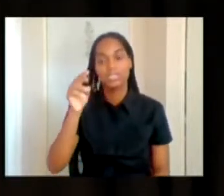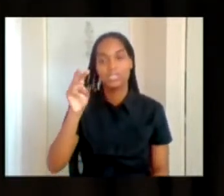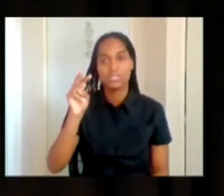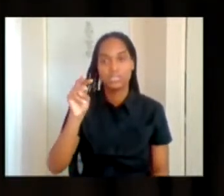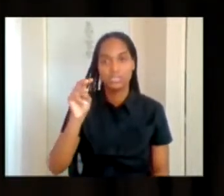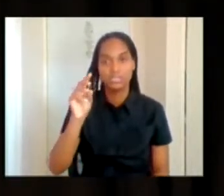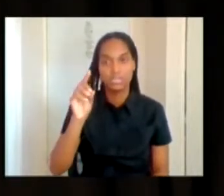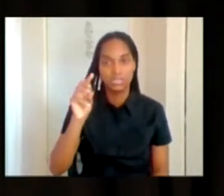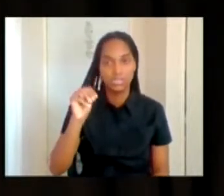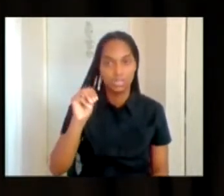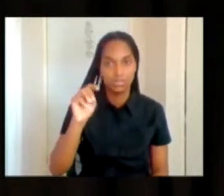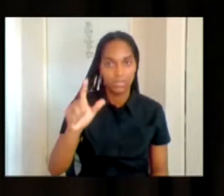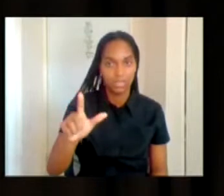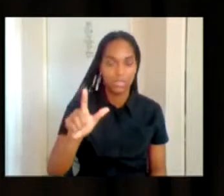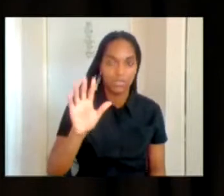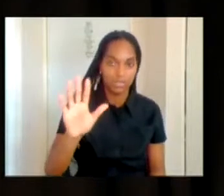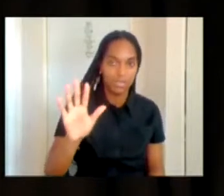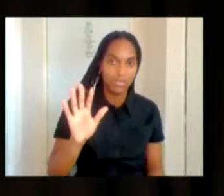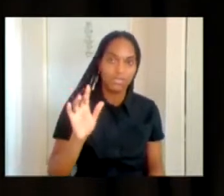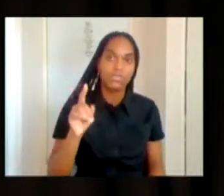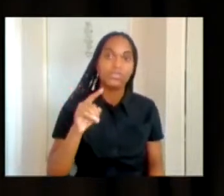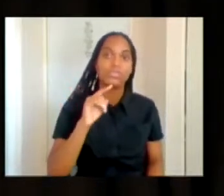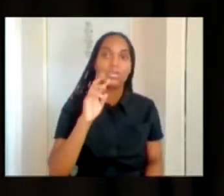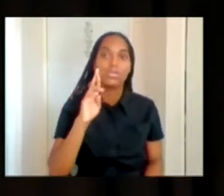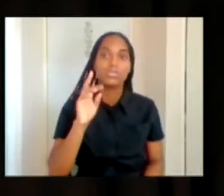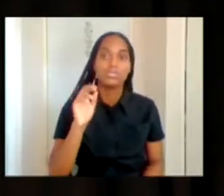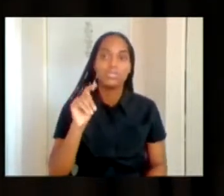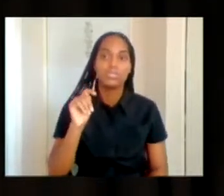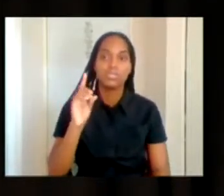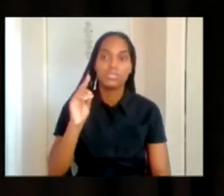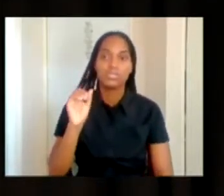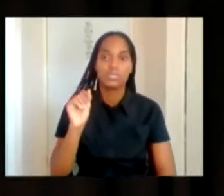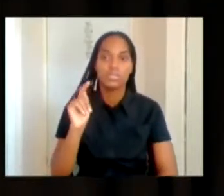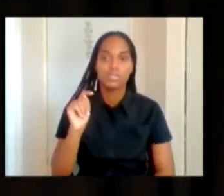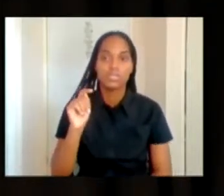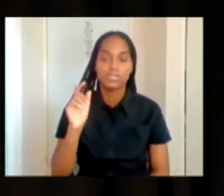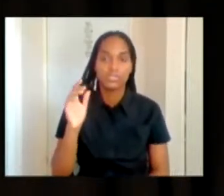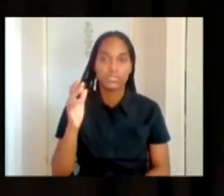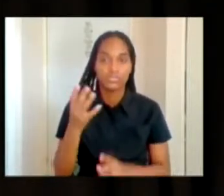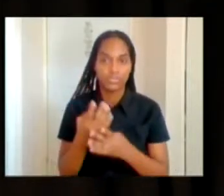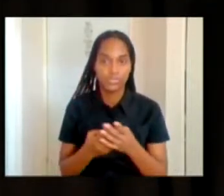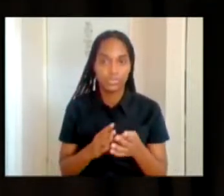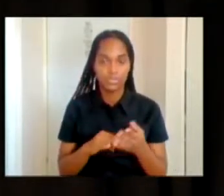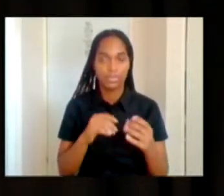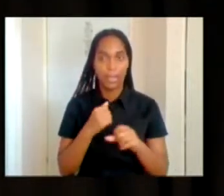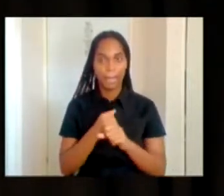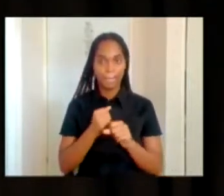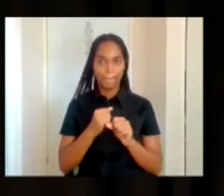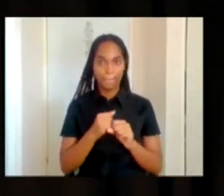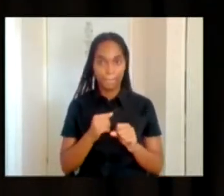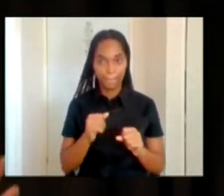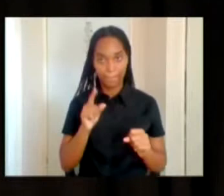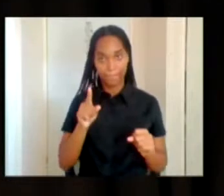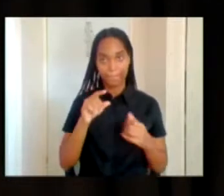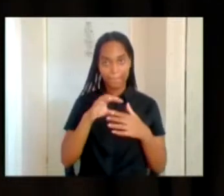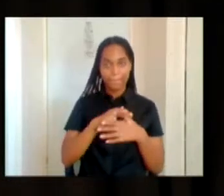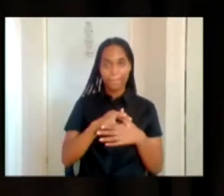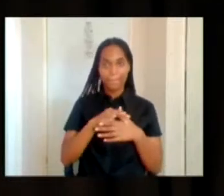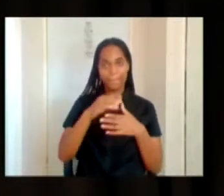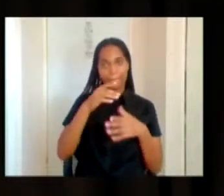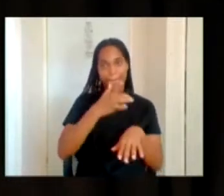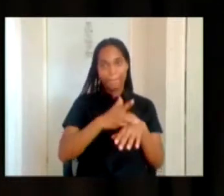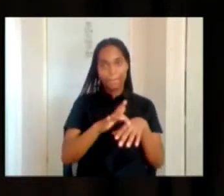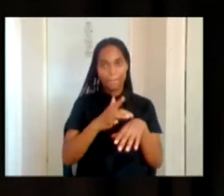were, in a secure signed NRT data stream. They land on the receiver. They make that content available via HTTP. The signaling tells